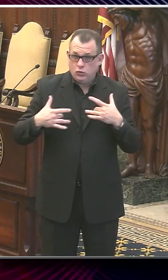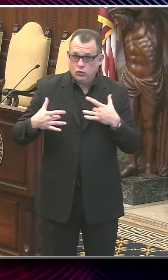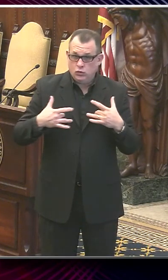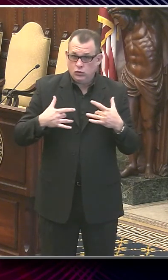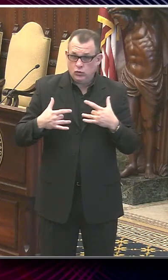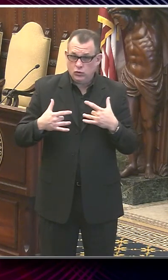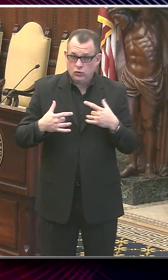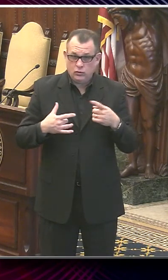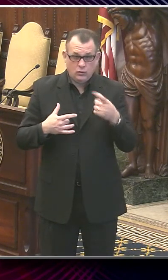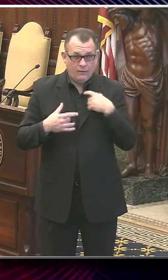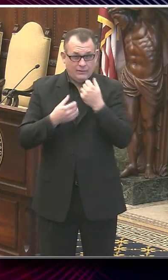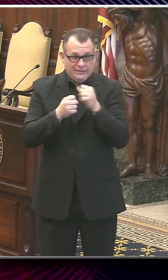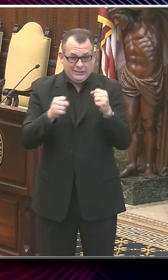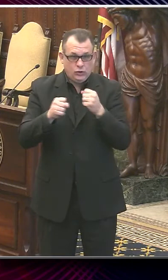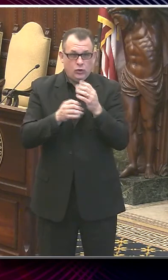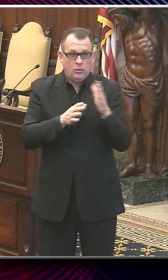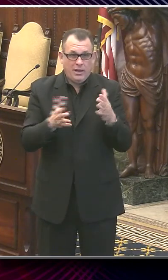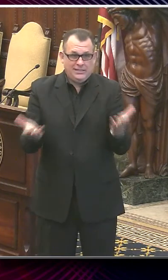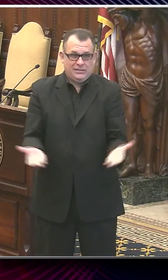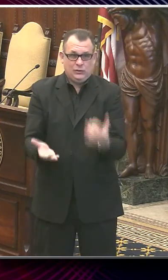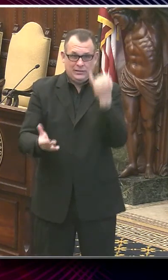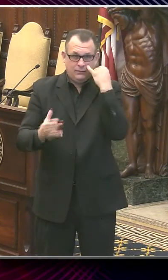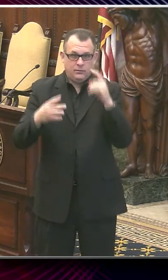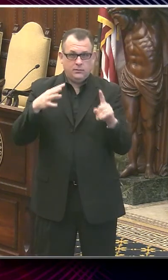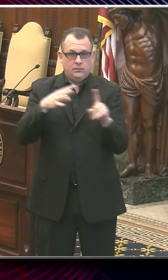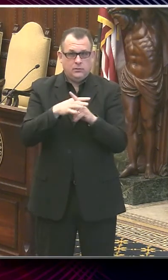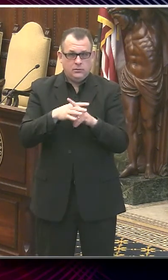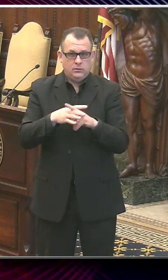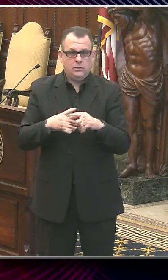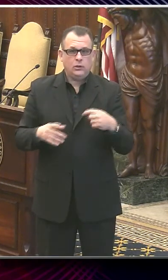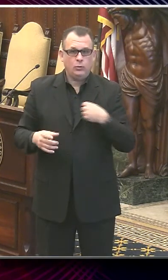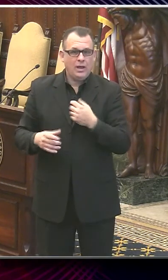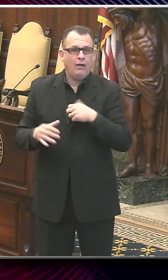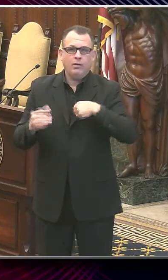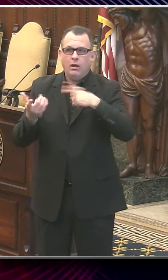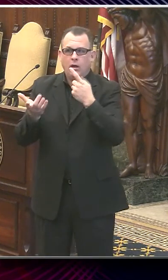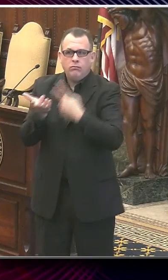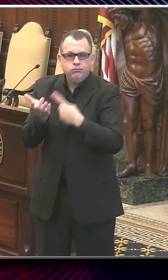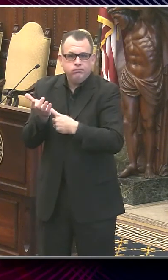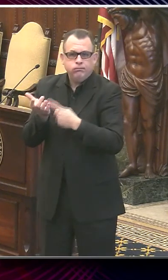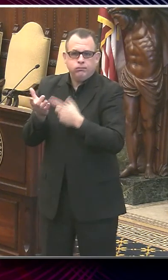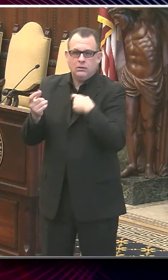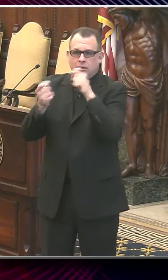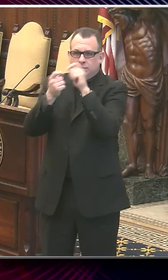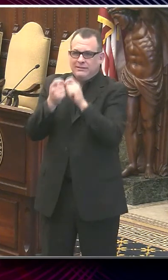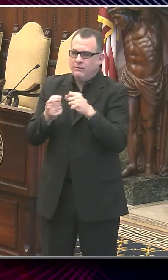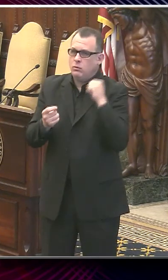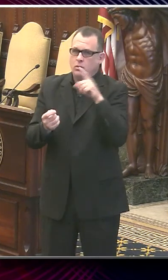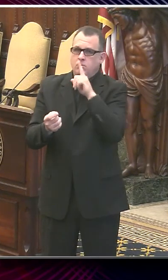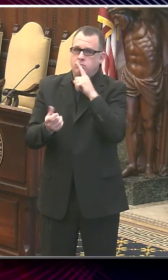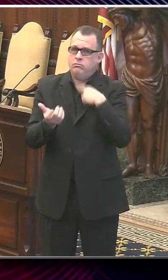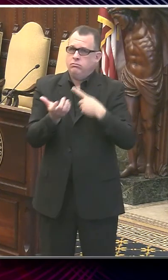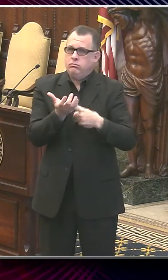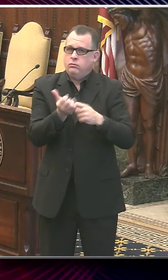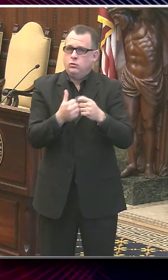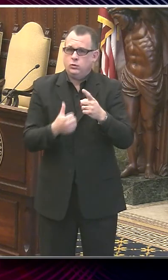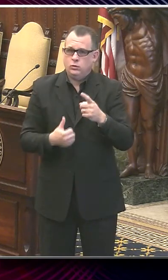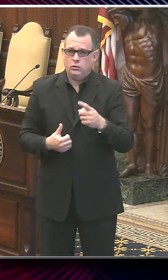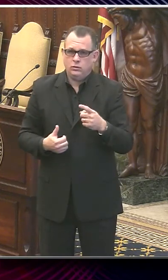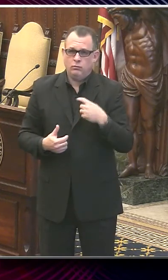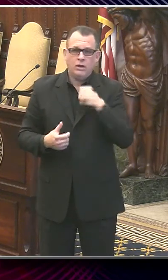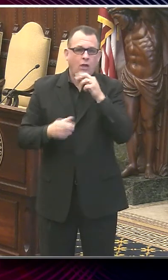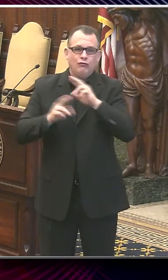underway and what that might include? Yeah, there's been conversations. I won't get into specifics because we're not there